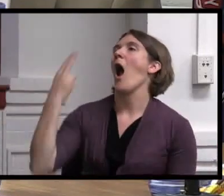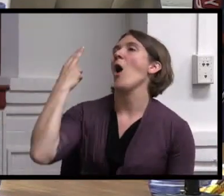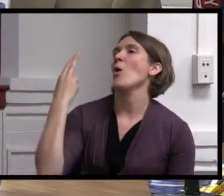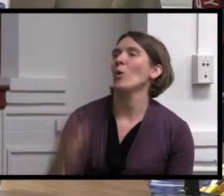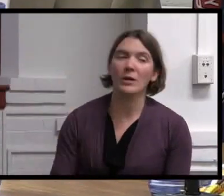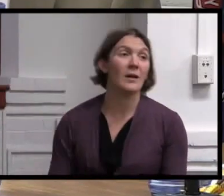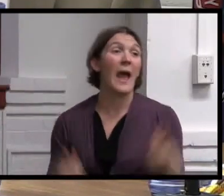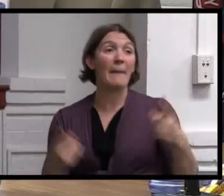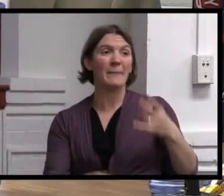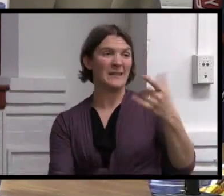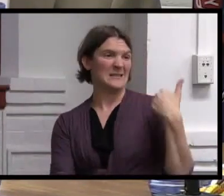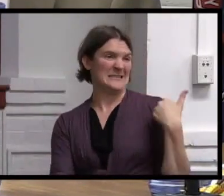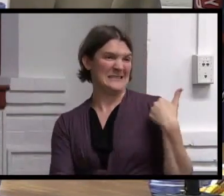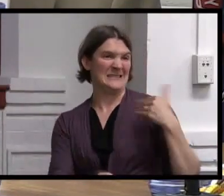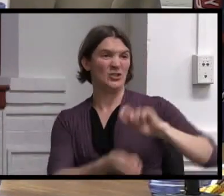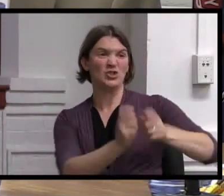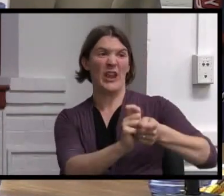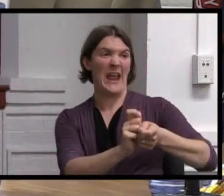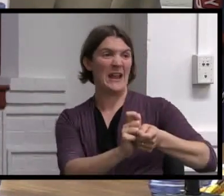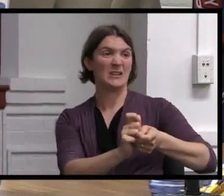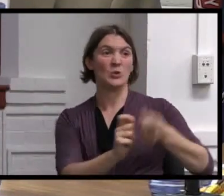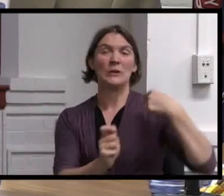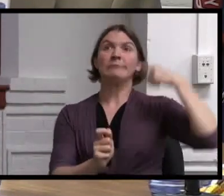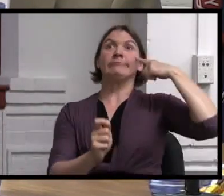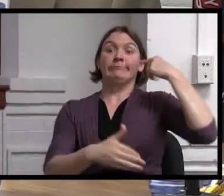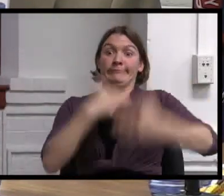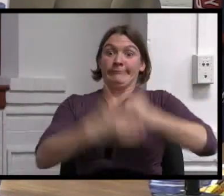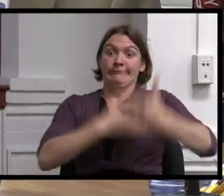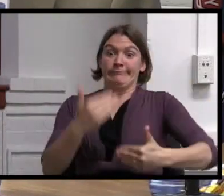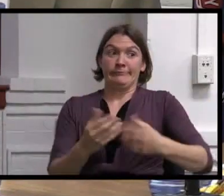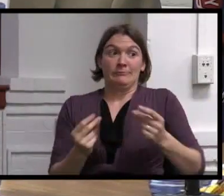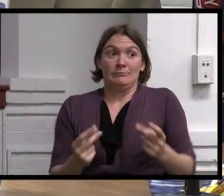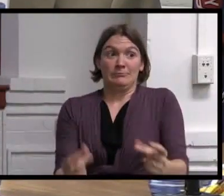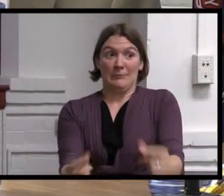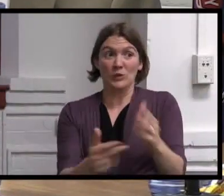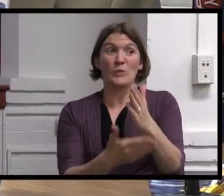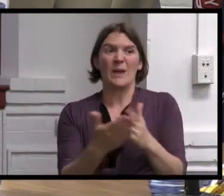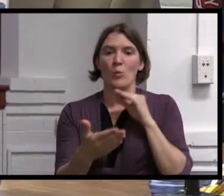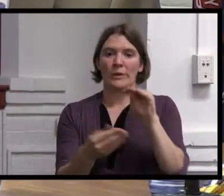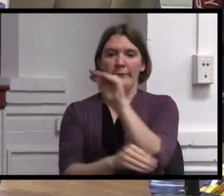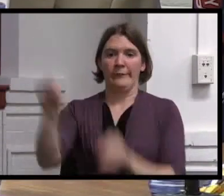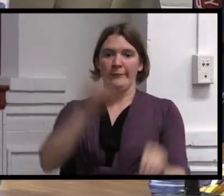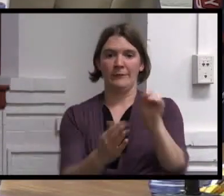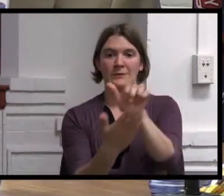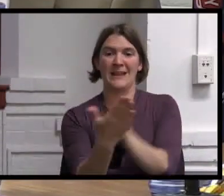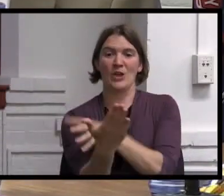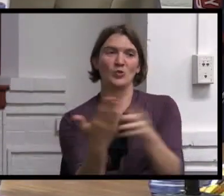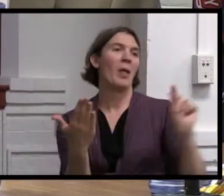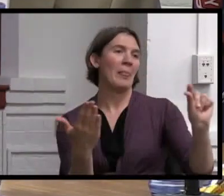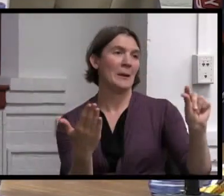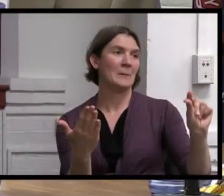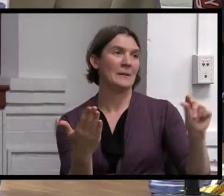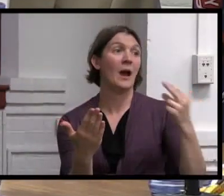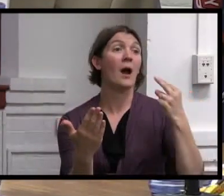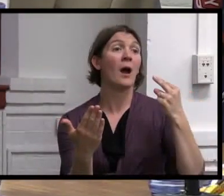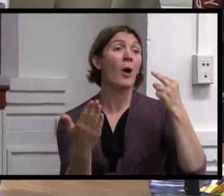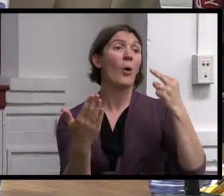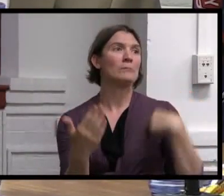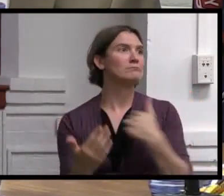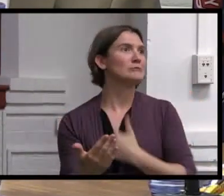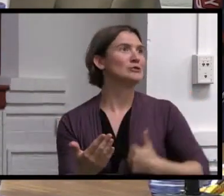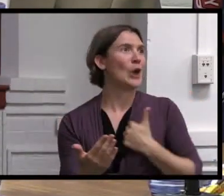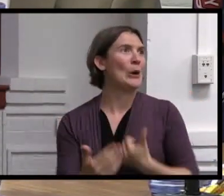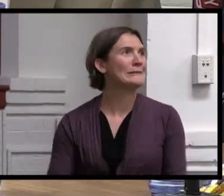at the first meeting, and then last meeting we said we got to make sure we do everything we're doing right as opposed to just rushing and doing everything not